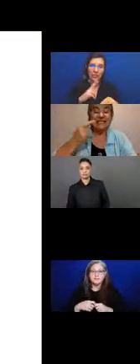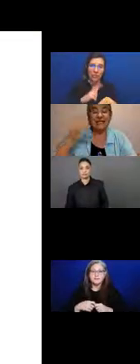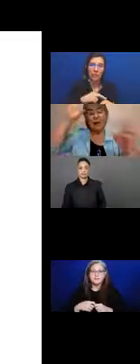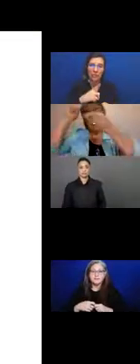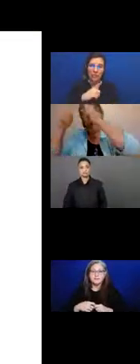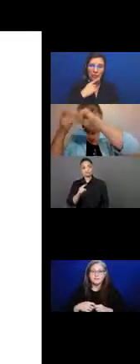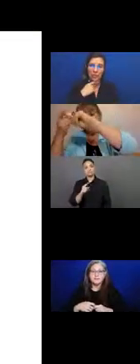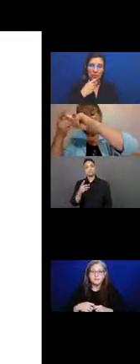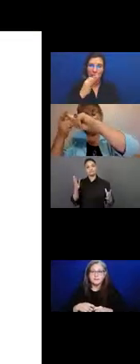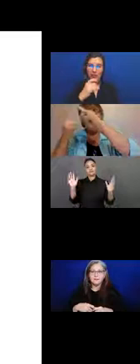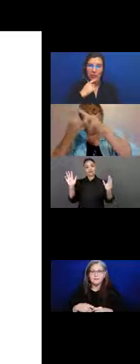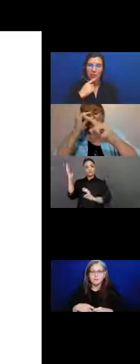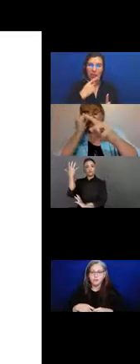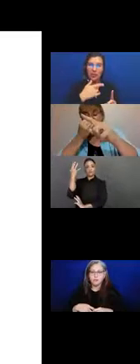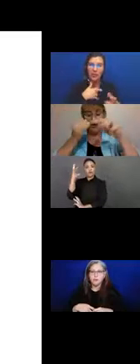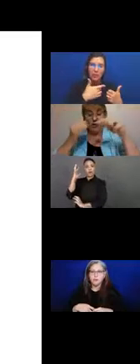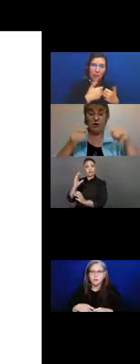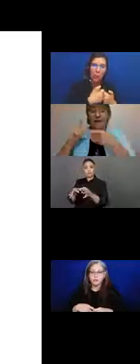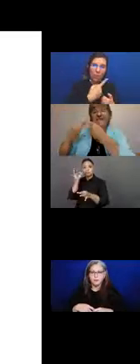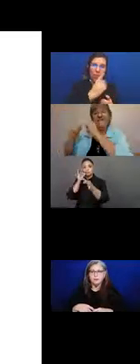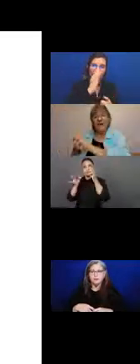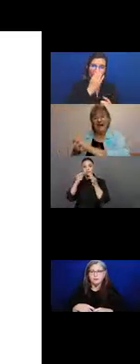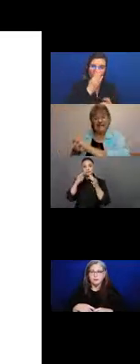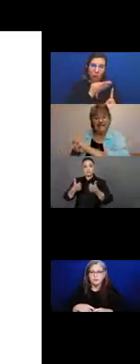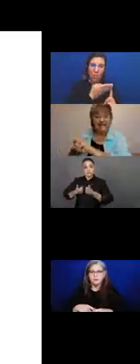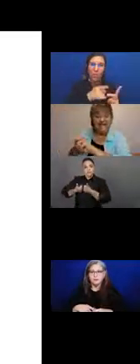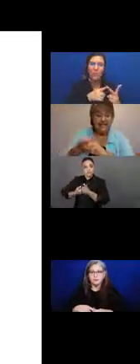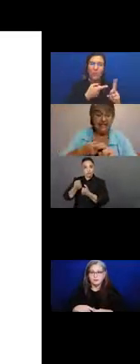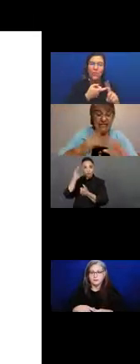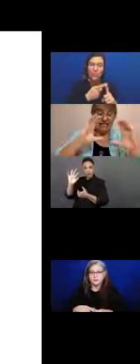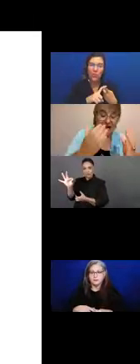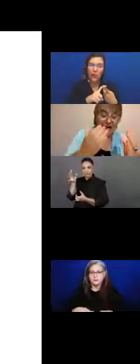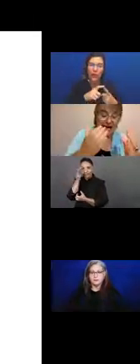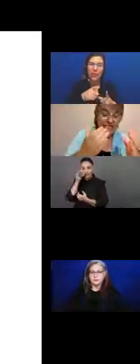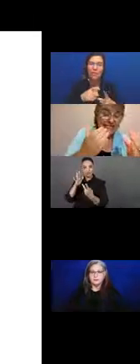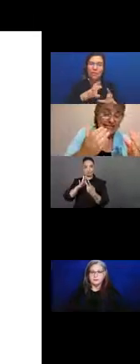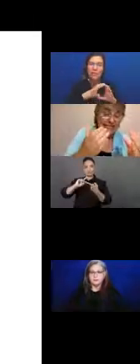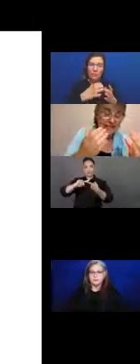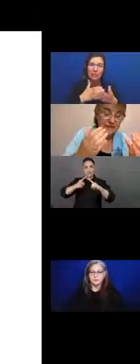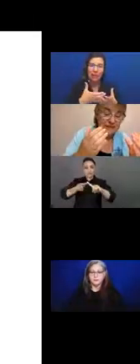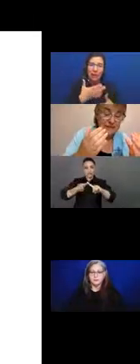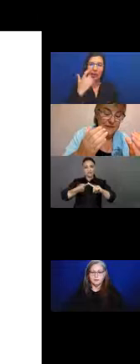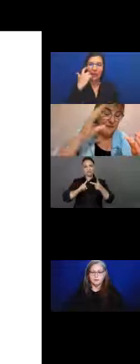says boyfriend, one flower, friends, class,